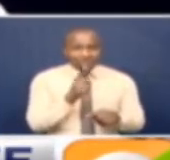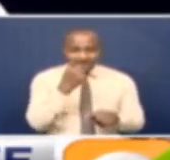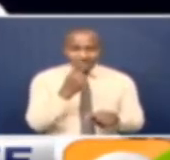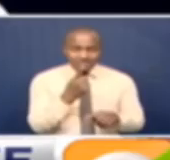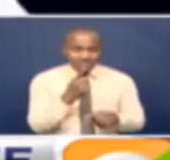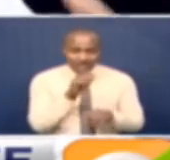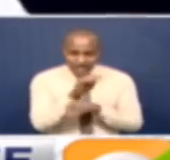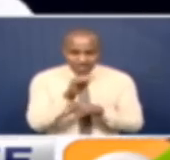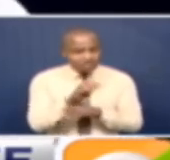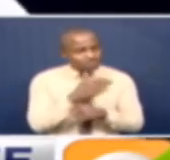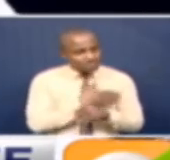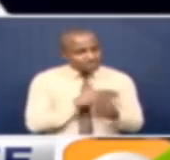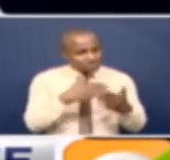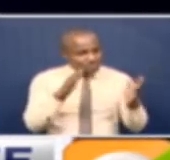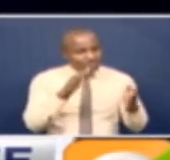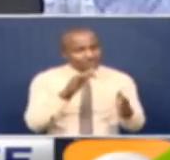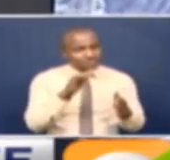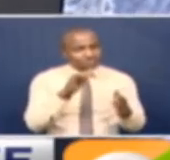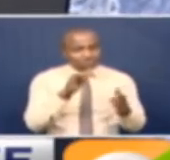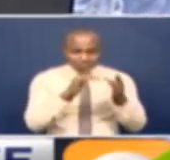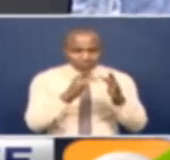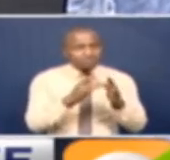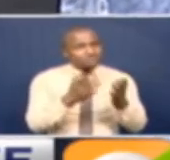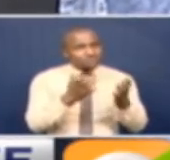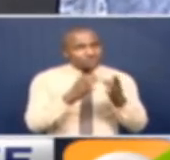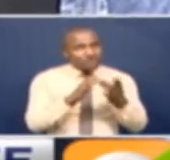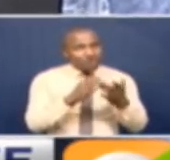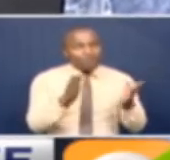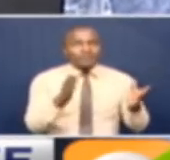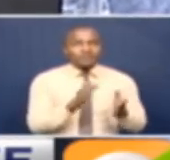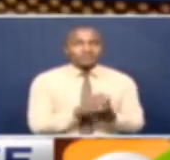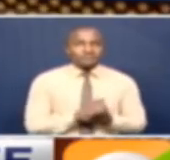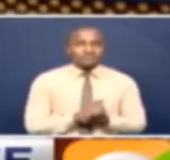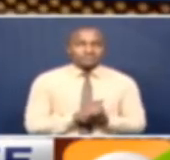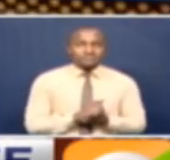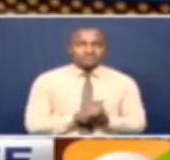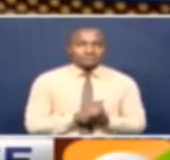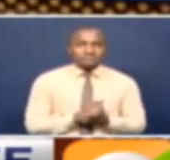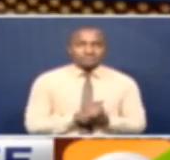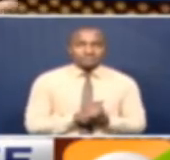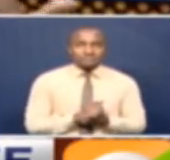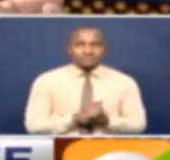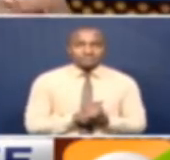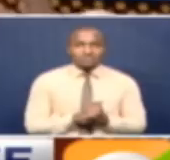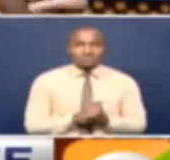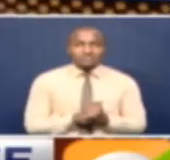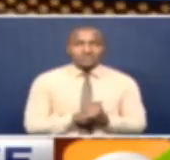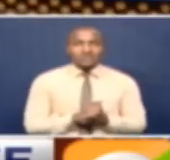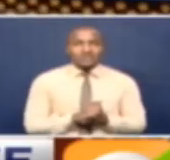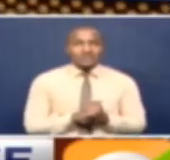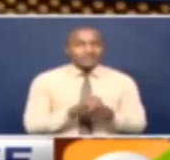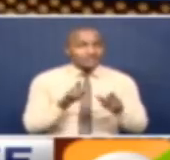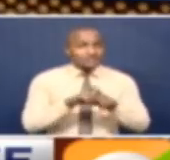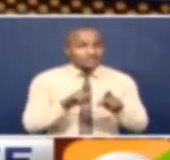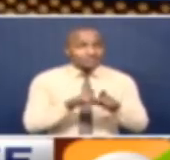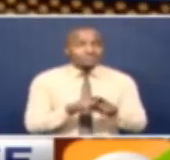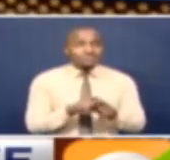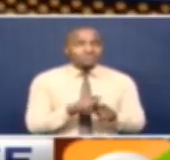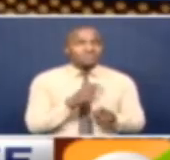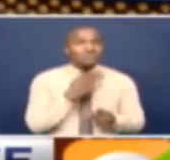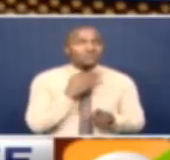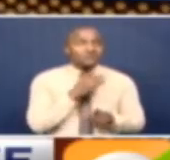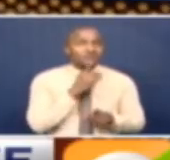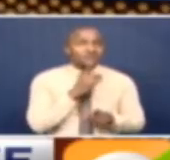servers of the August 8th. Hassan, for the same reason that I want to pick from what Elakina said, which I